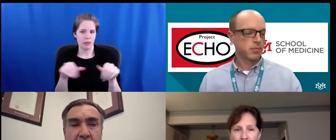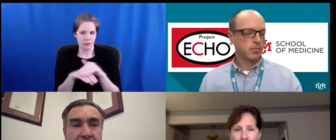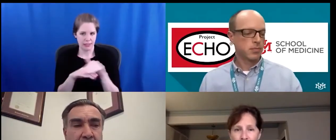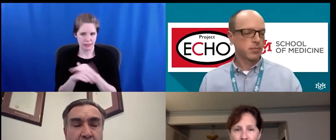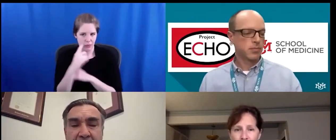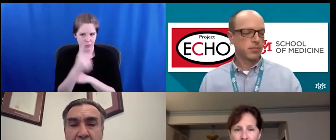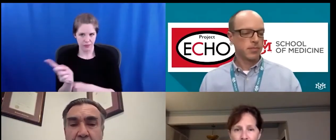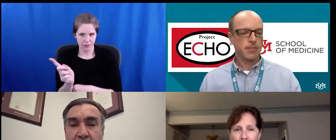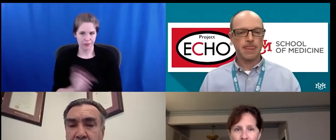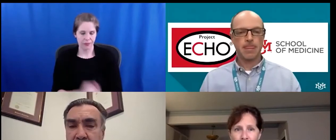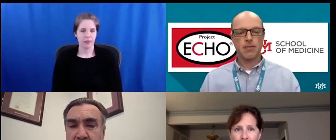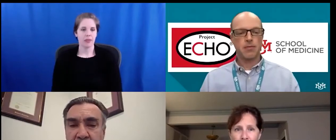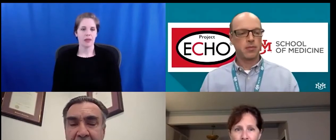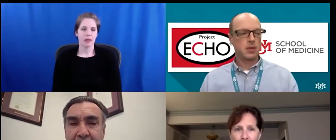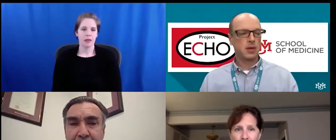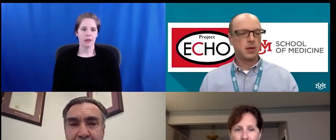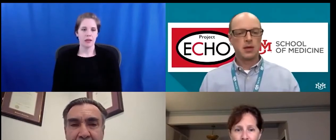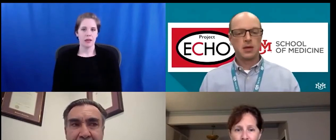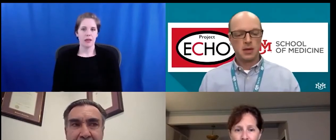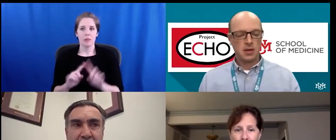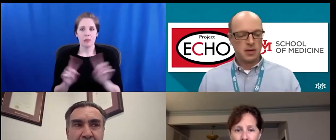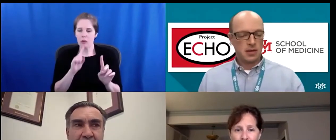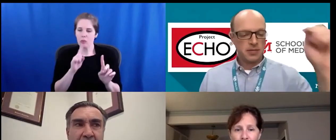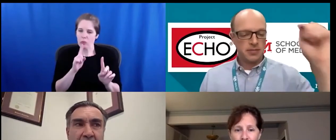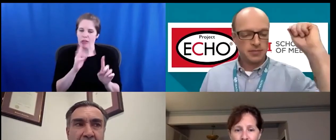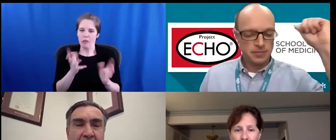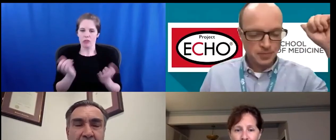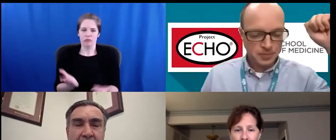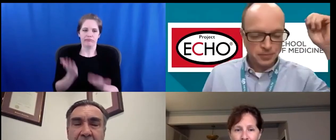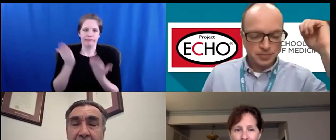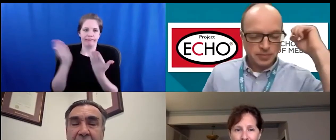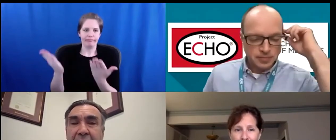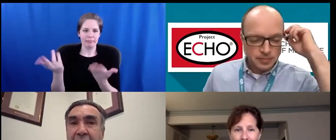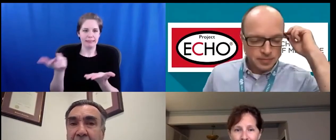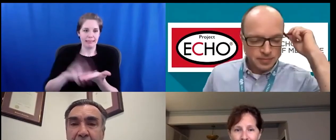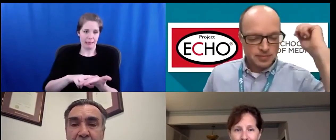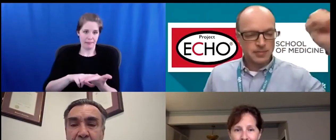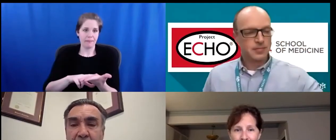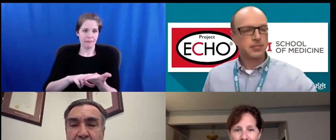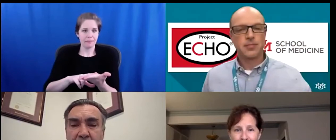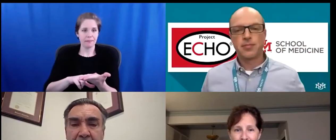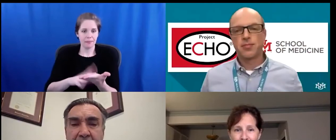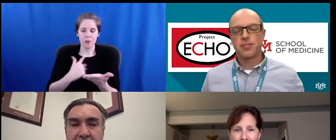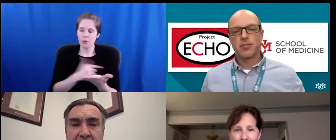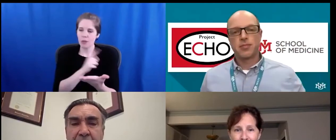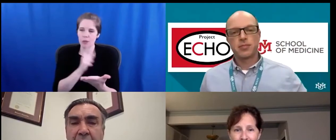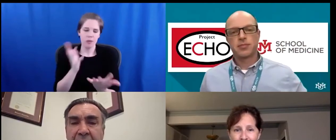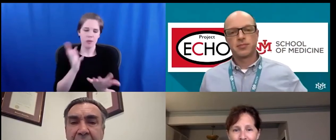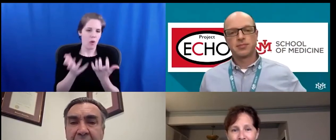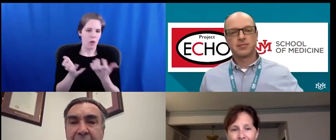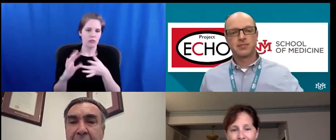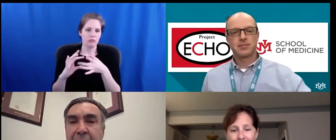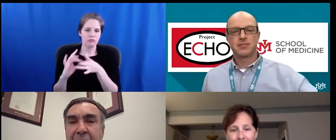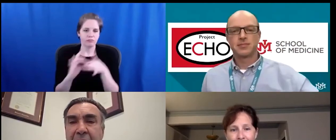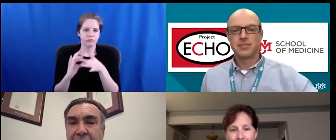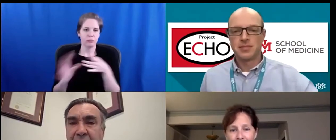to request you to sign up because we are very keen to collaborate with you, and we believe the project can